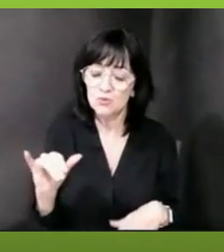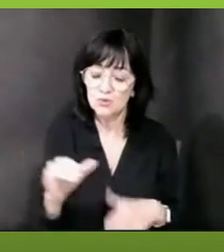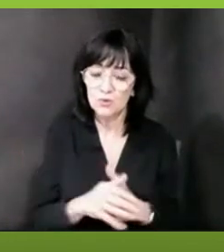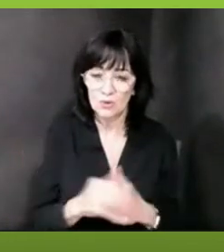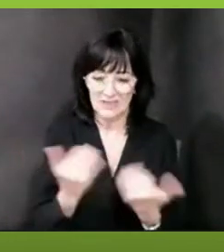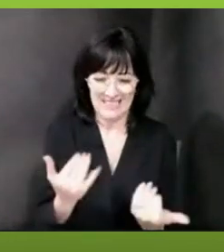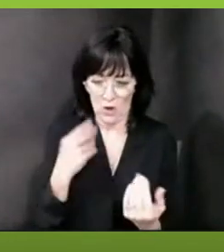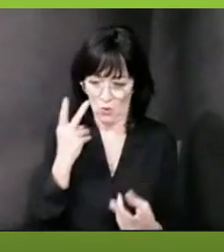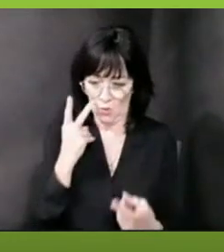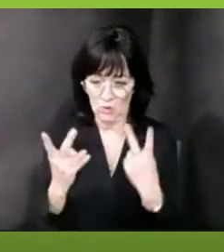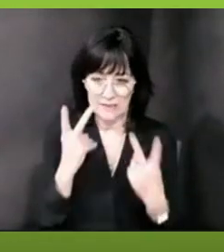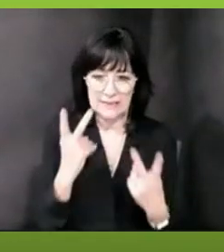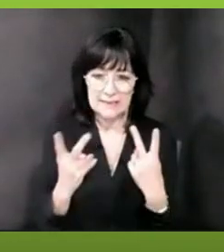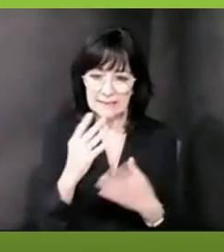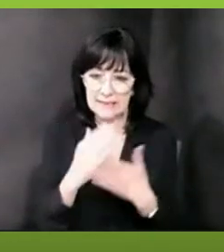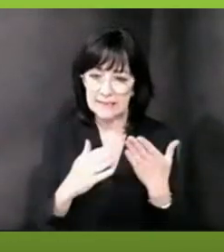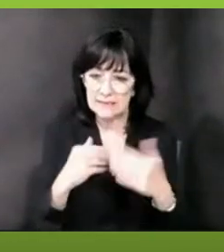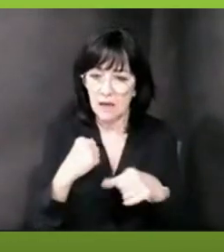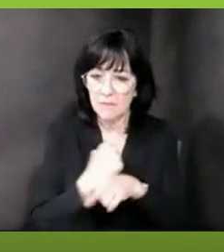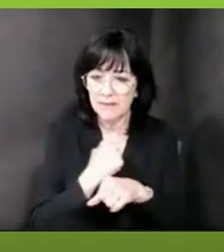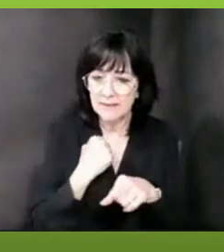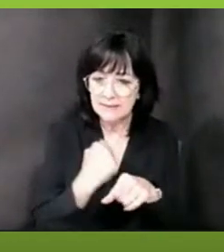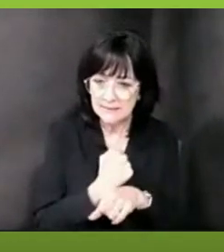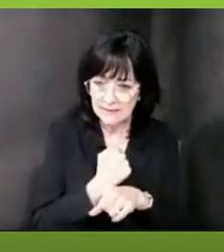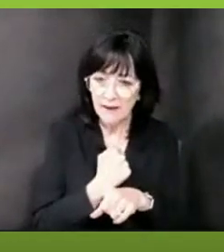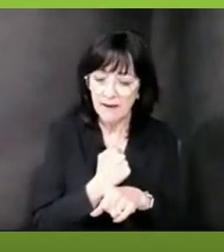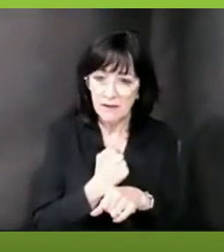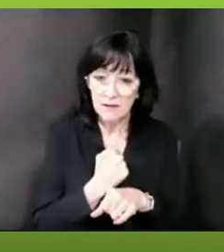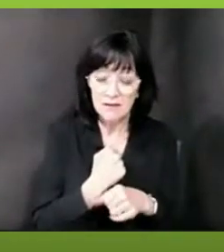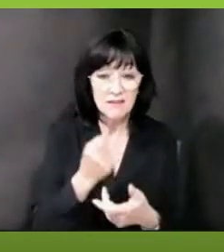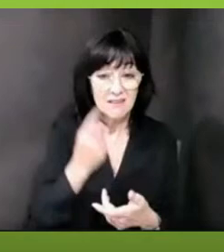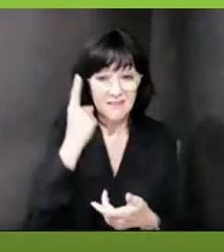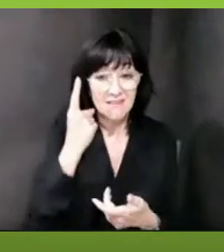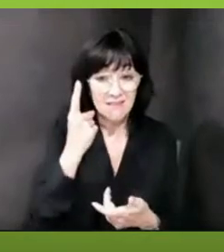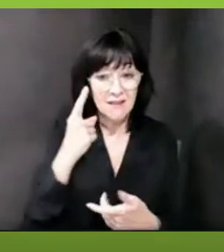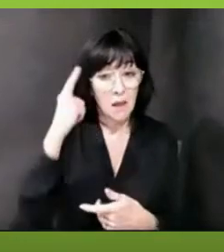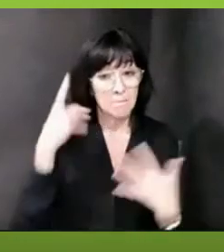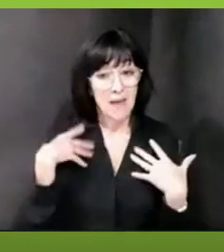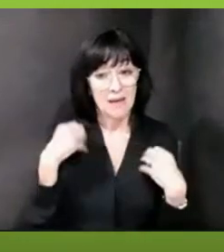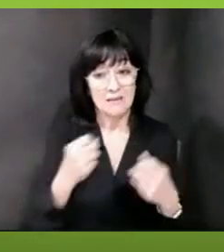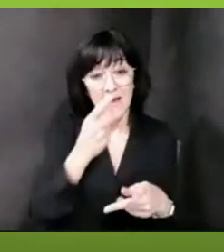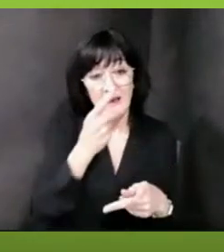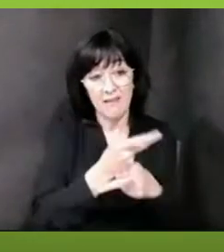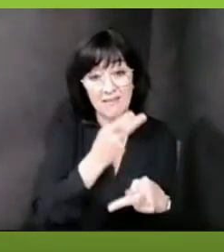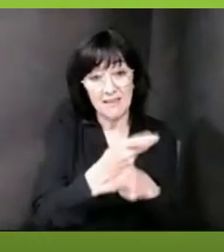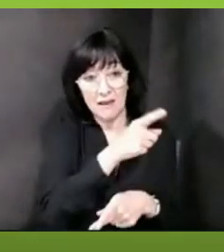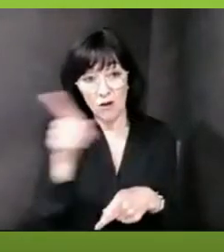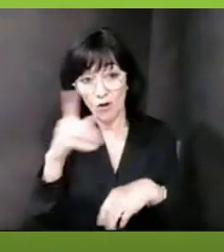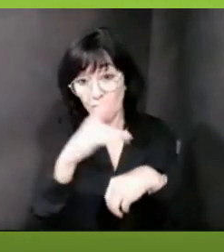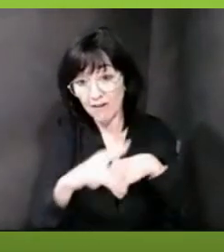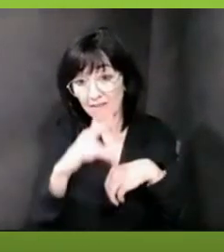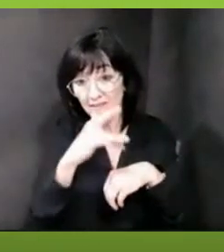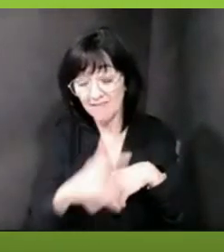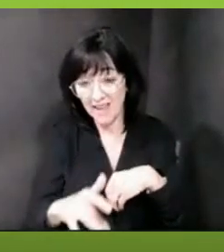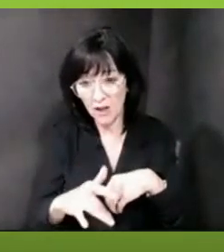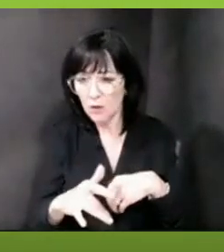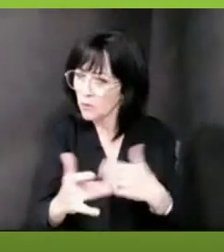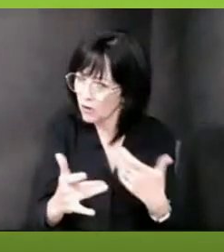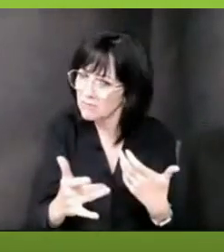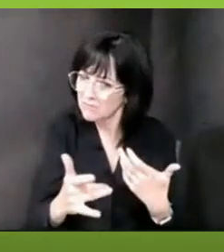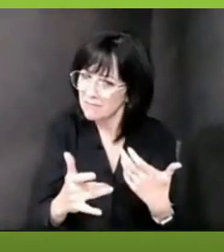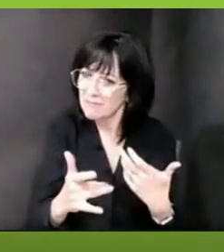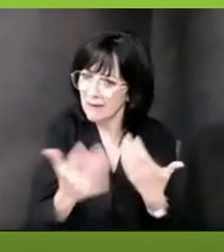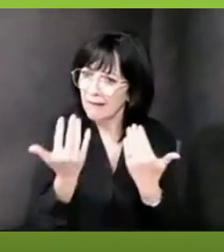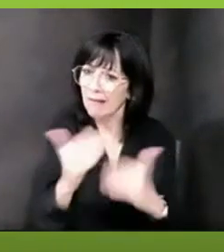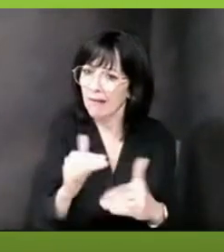it's been improving, but there's been a delay in access to mental health care and physical health care for both children and adults in the country. And now